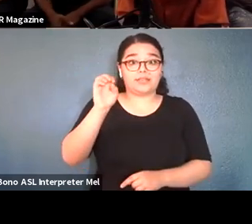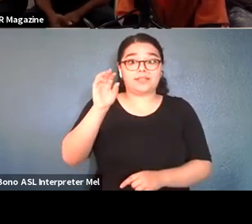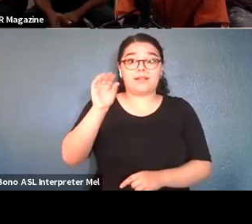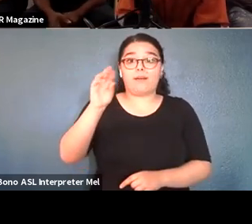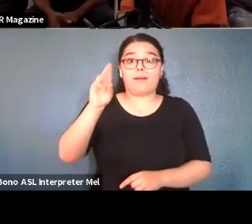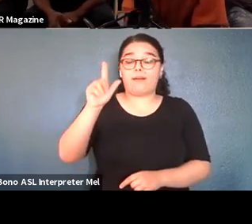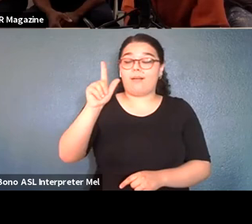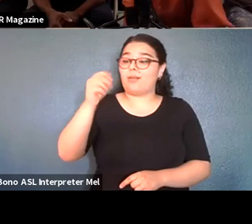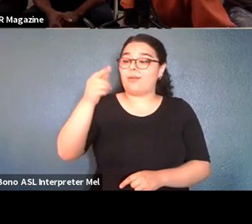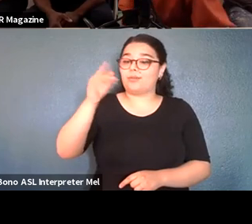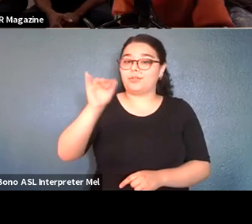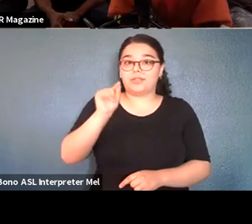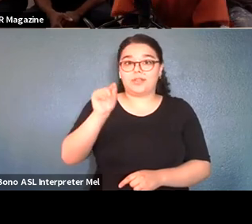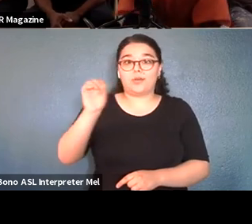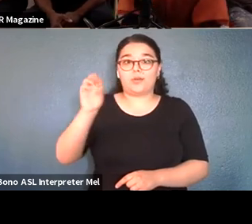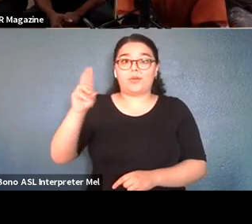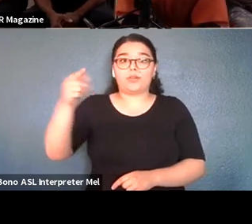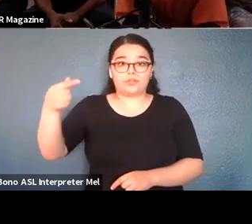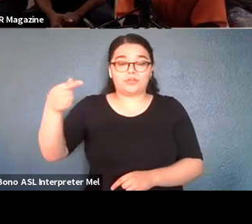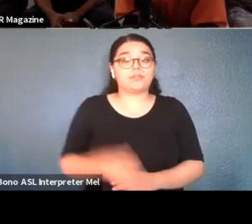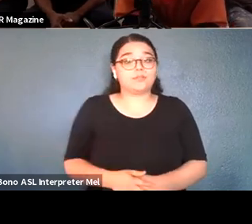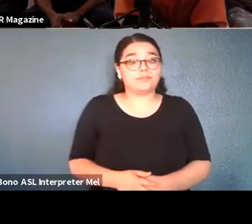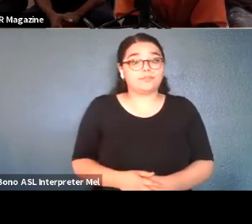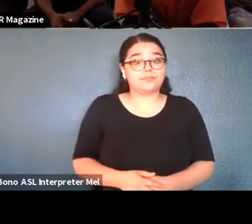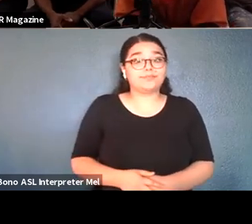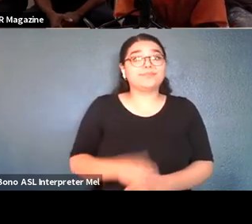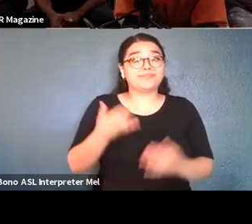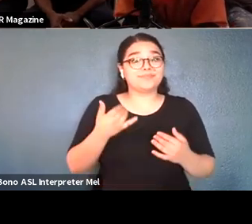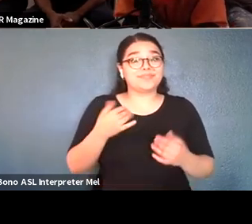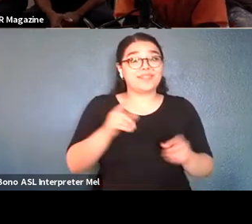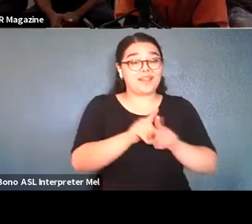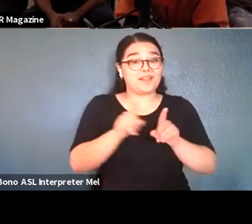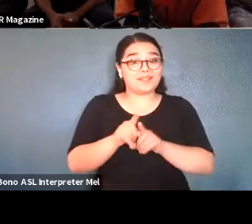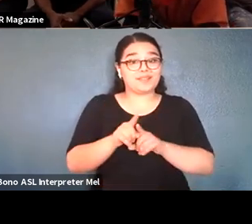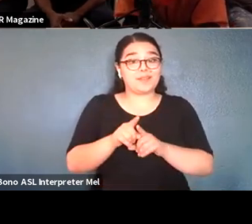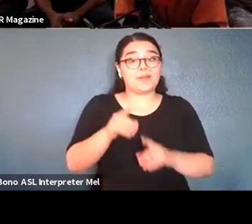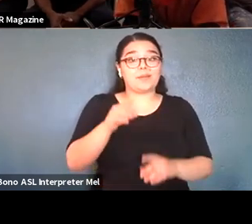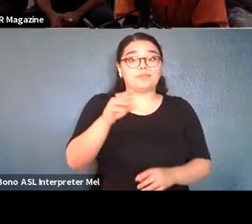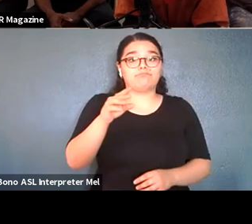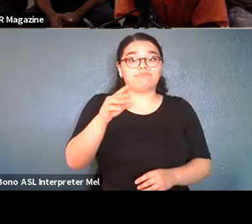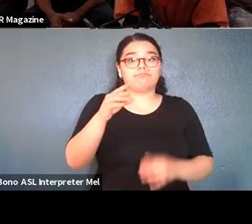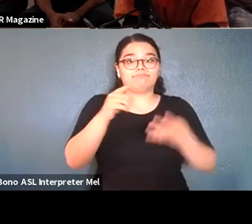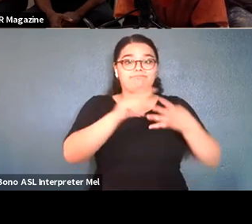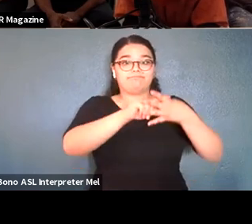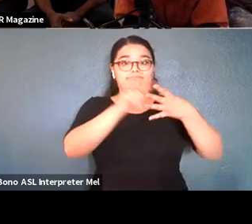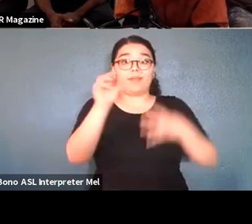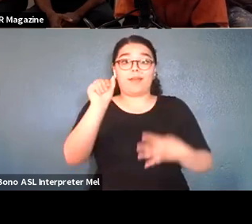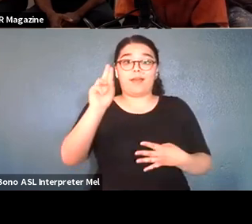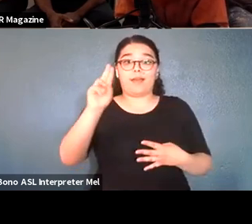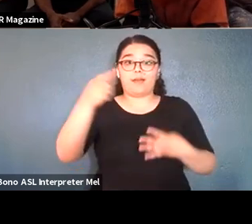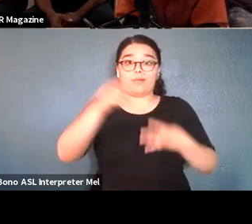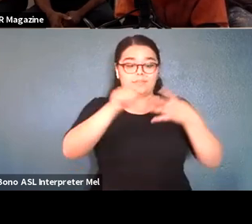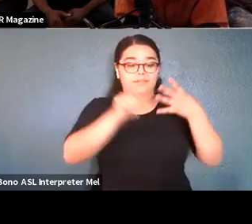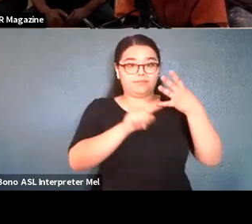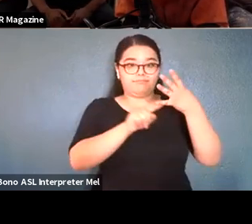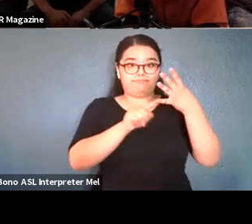happening? Yeah, thank you. Black August, the last weekend of Black August.